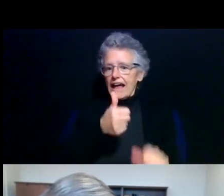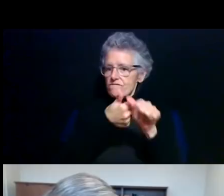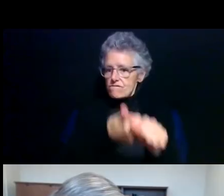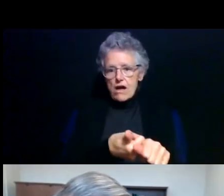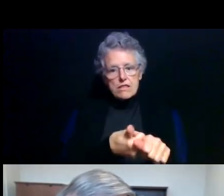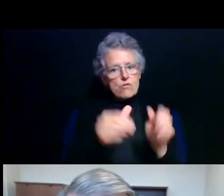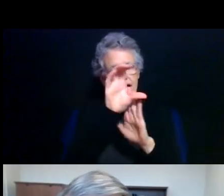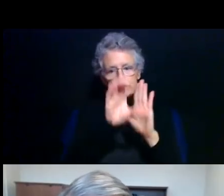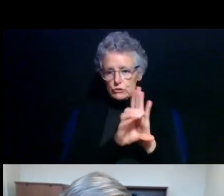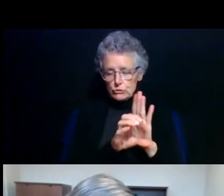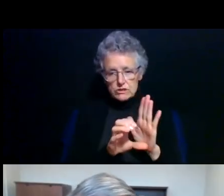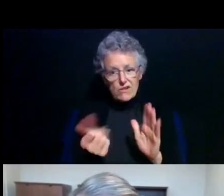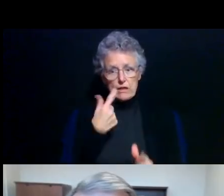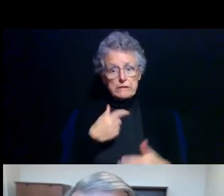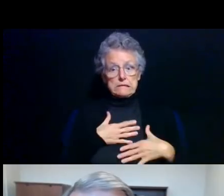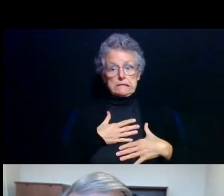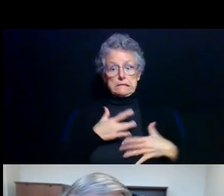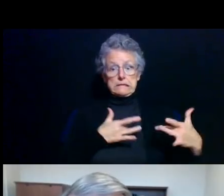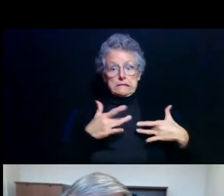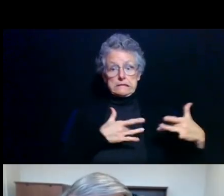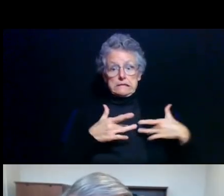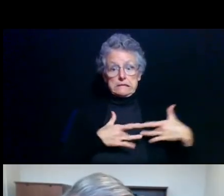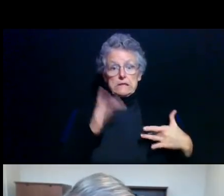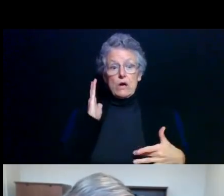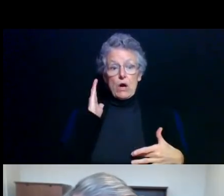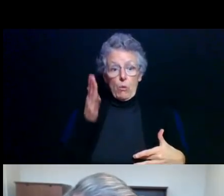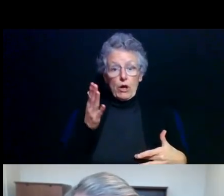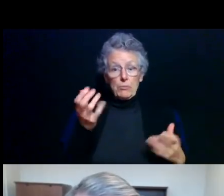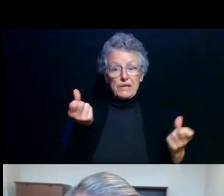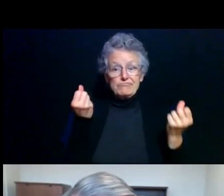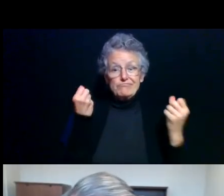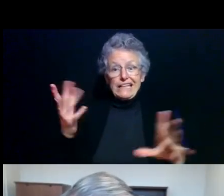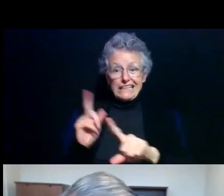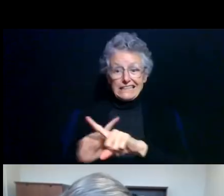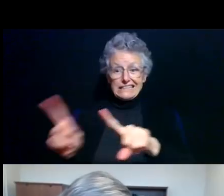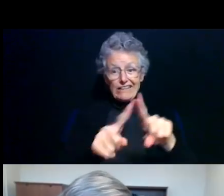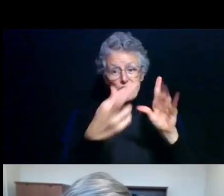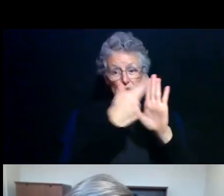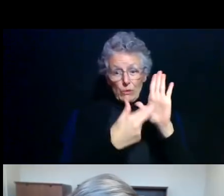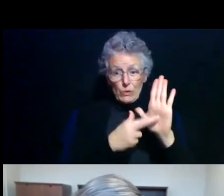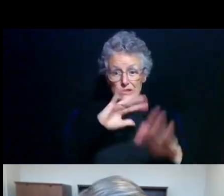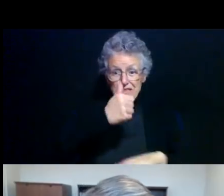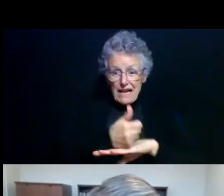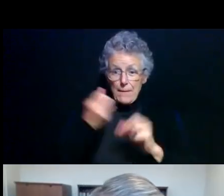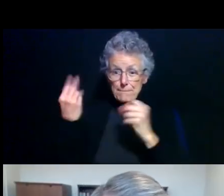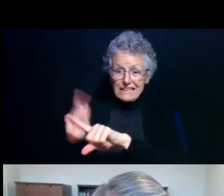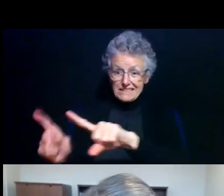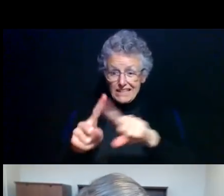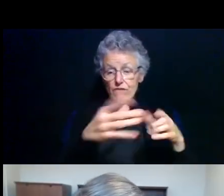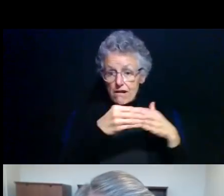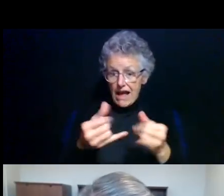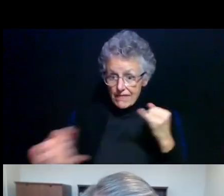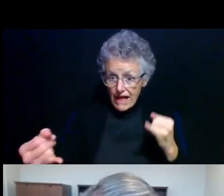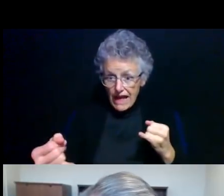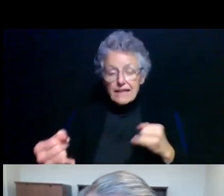we all had some concerns that there would be multiple different guidelines across the state, and we would be facing